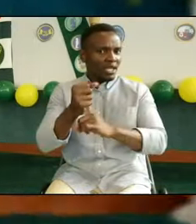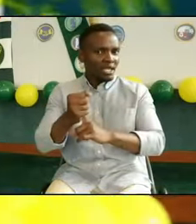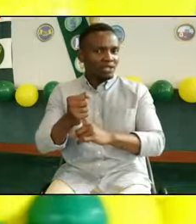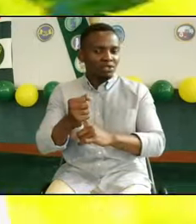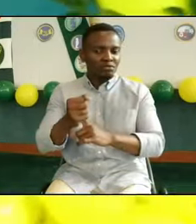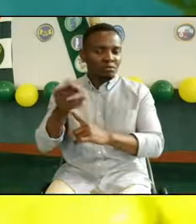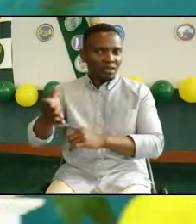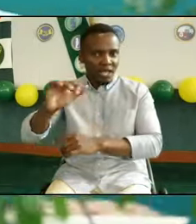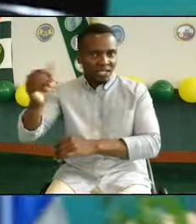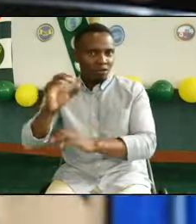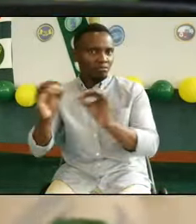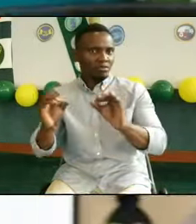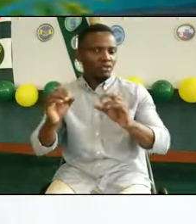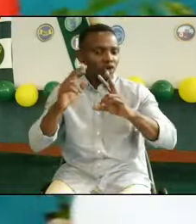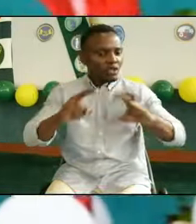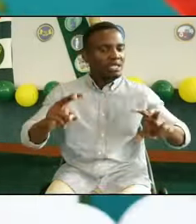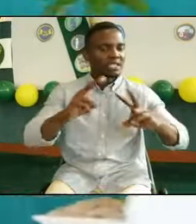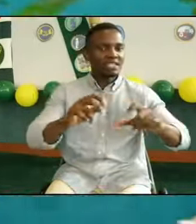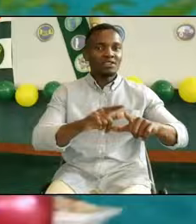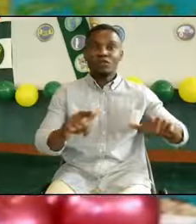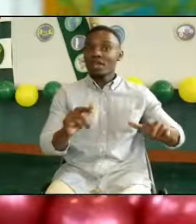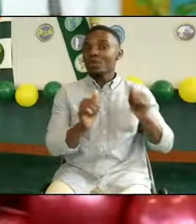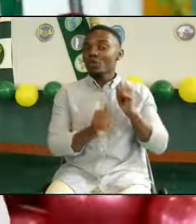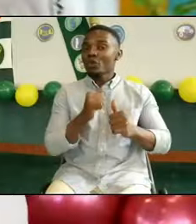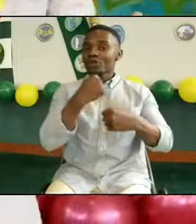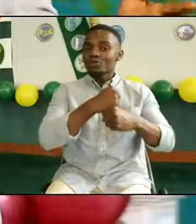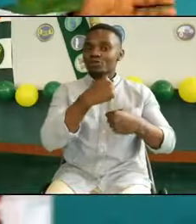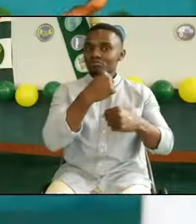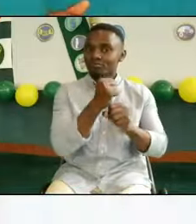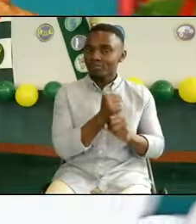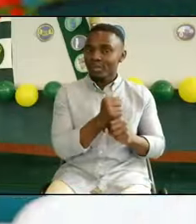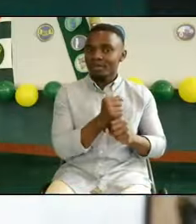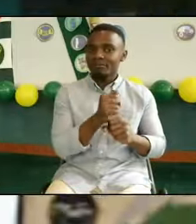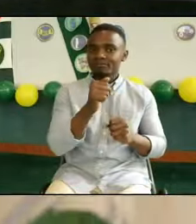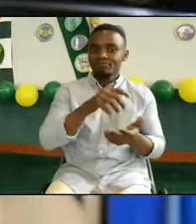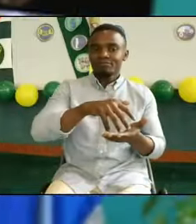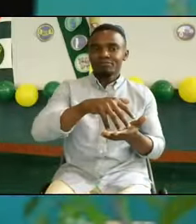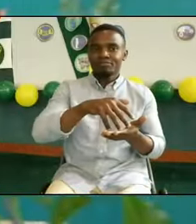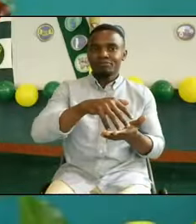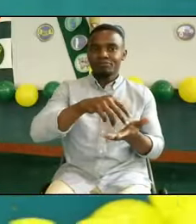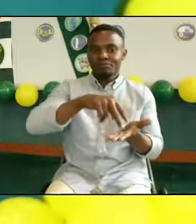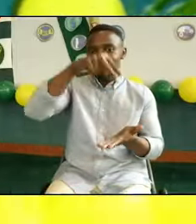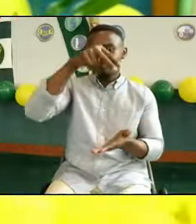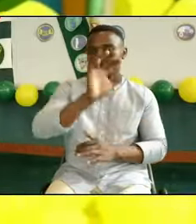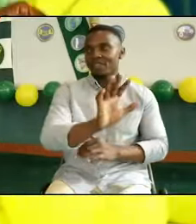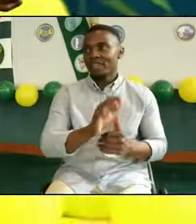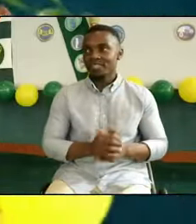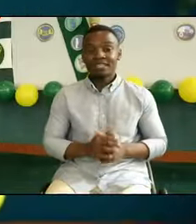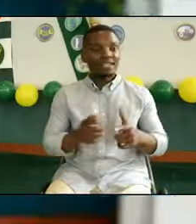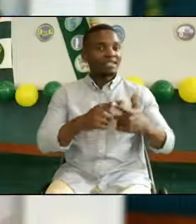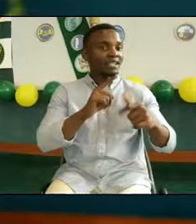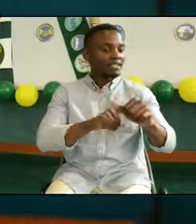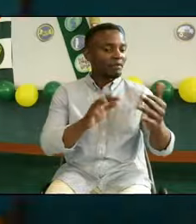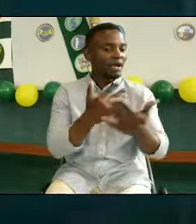move and search. They were moving and searching. They were moving and searching. And when they got to this faithful village, and they check the